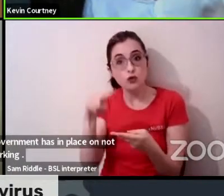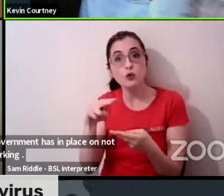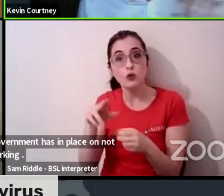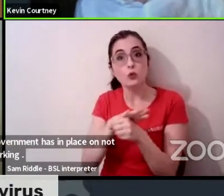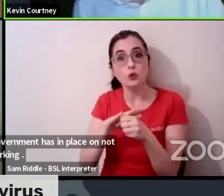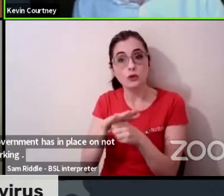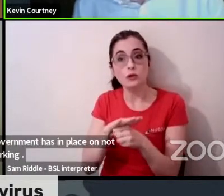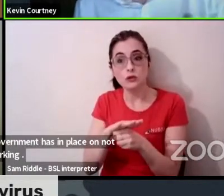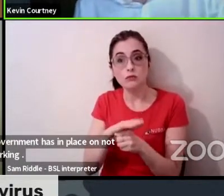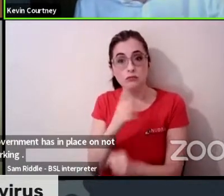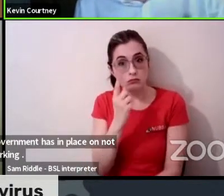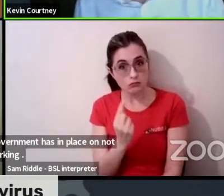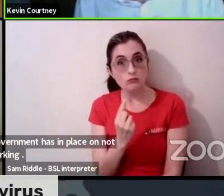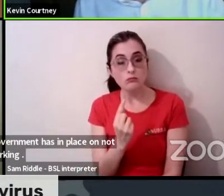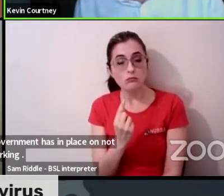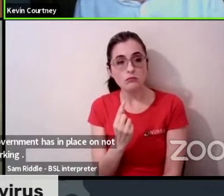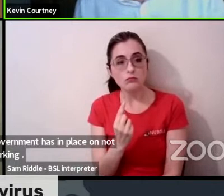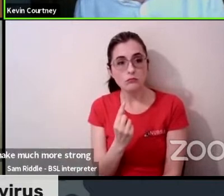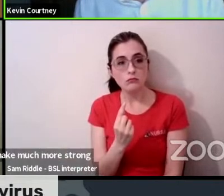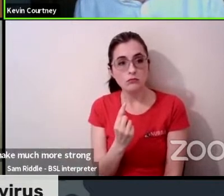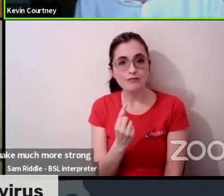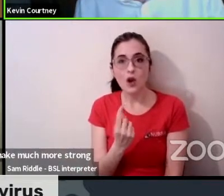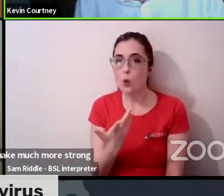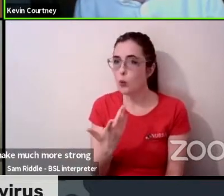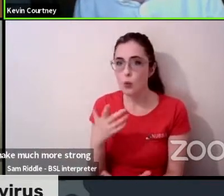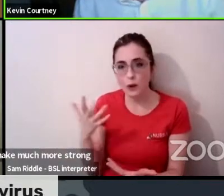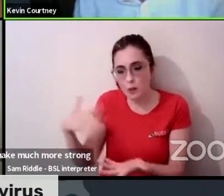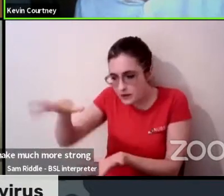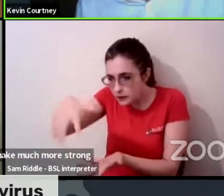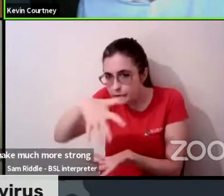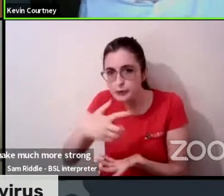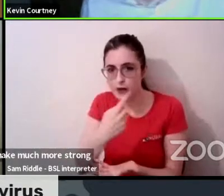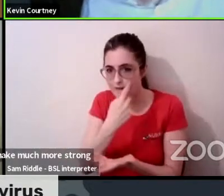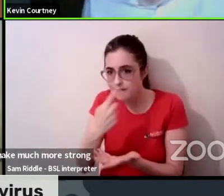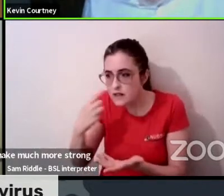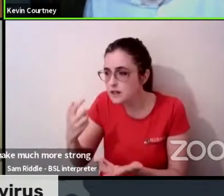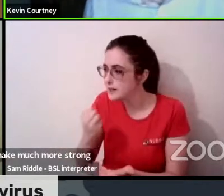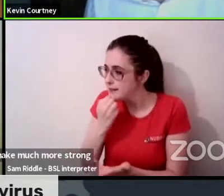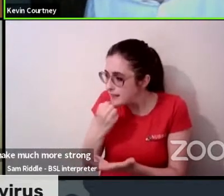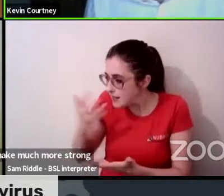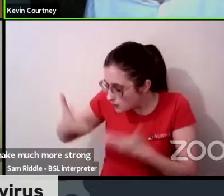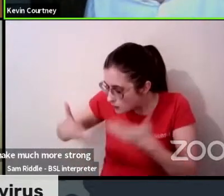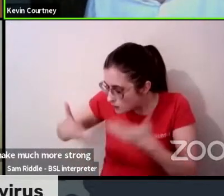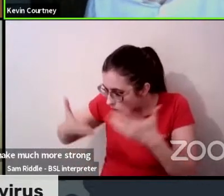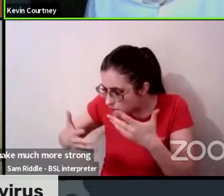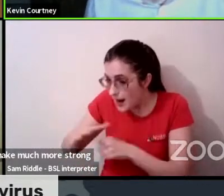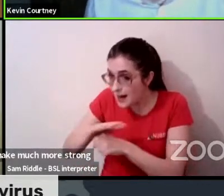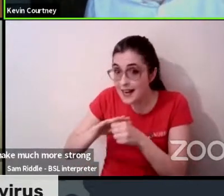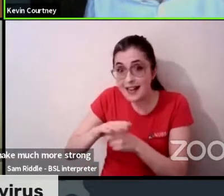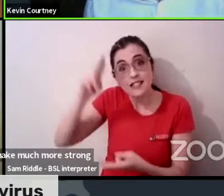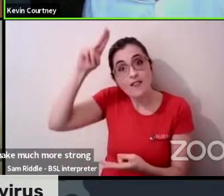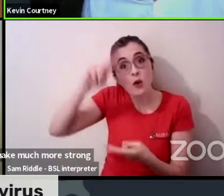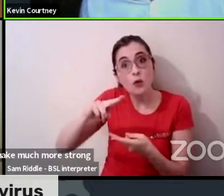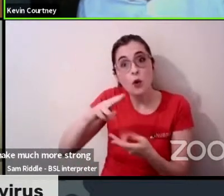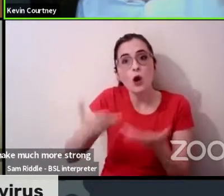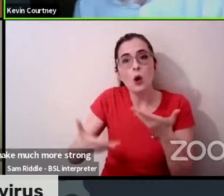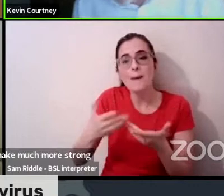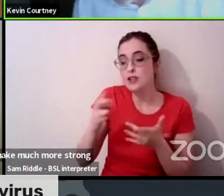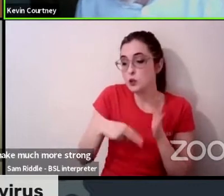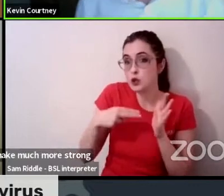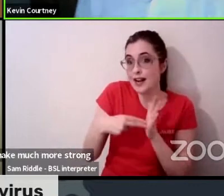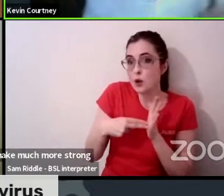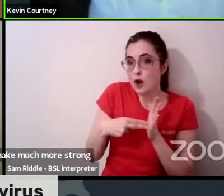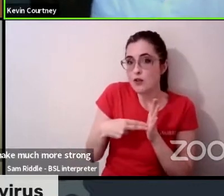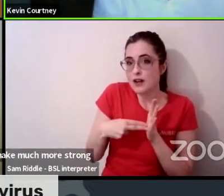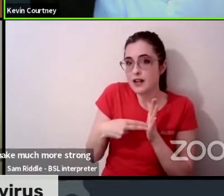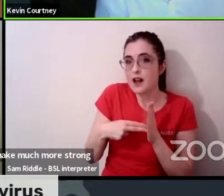So we will be looking at every bit of data that we can find. Cases have fallen dramatically since January. They're now